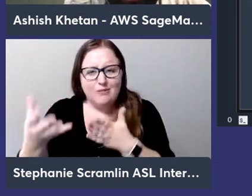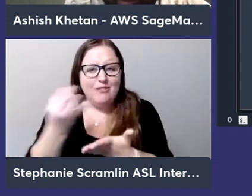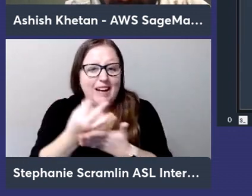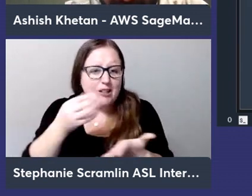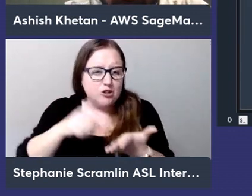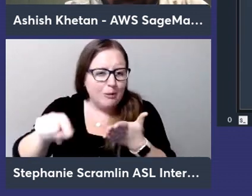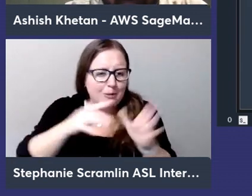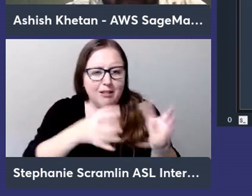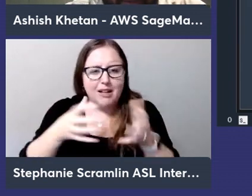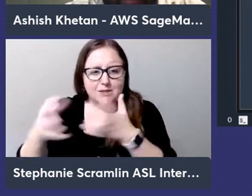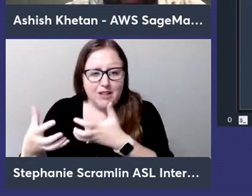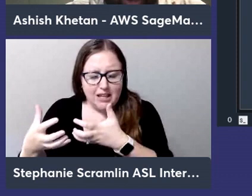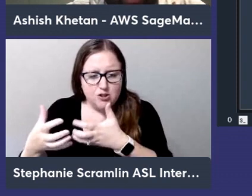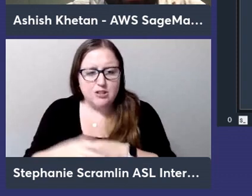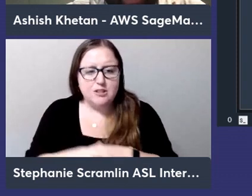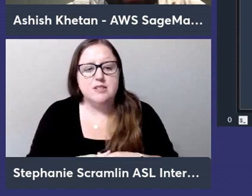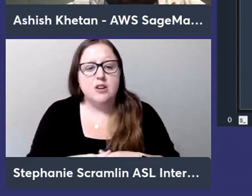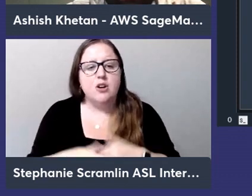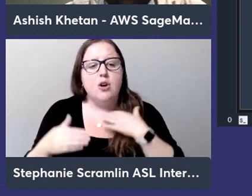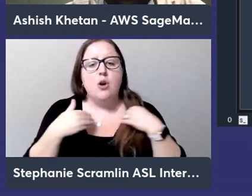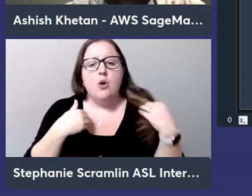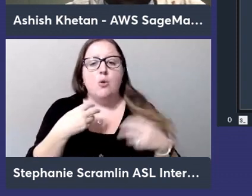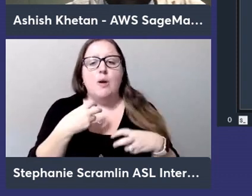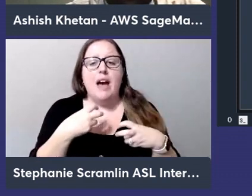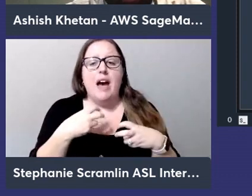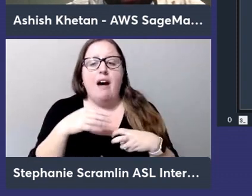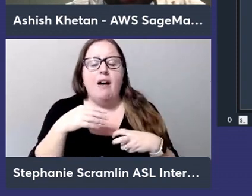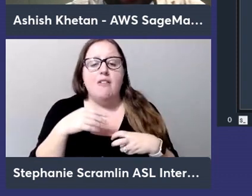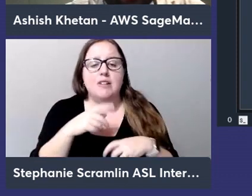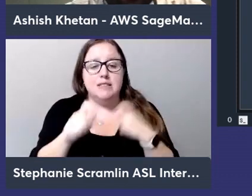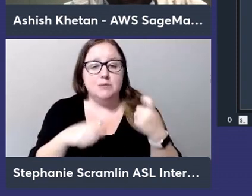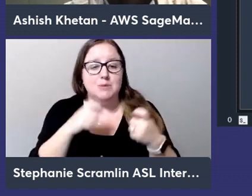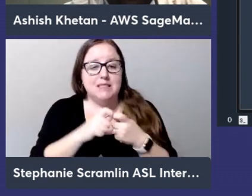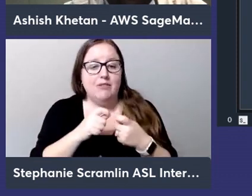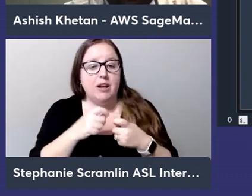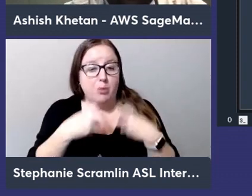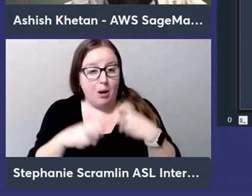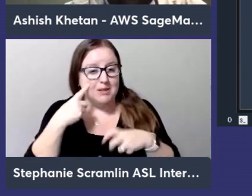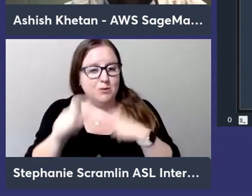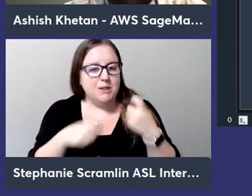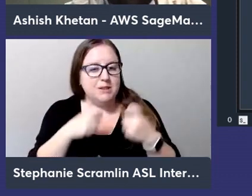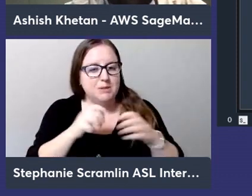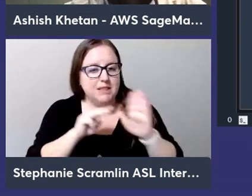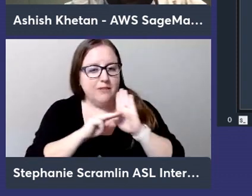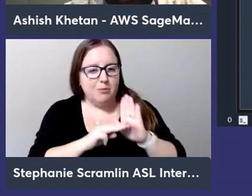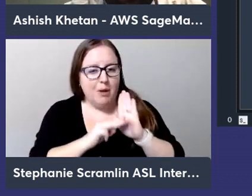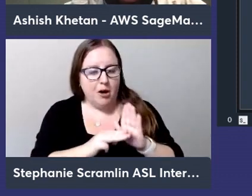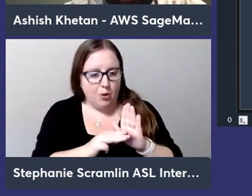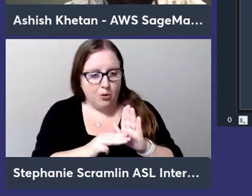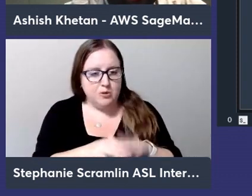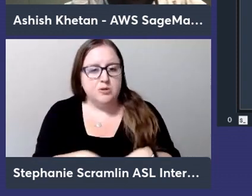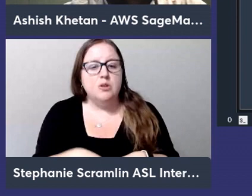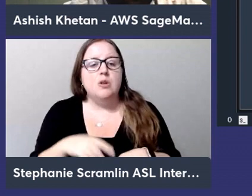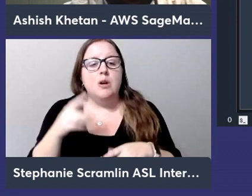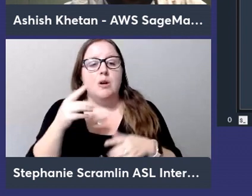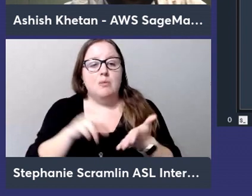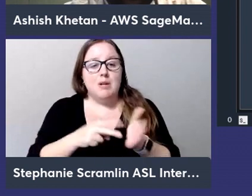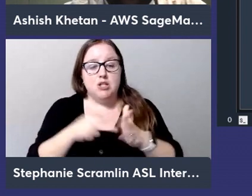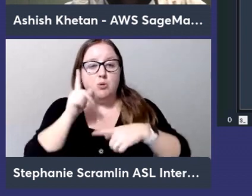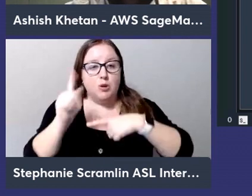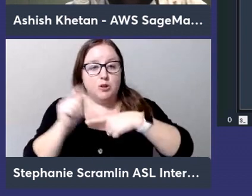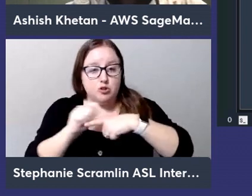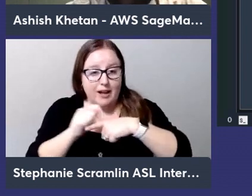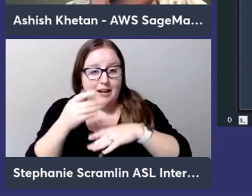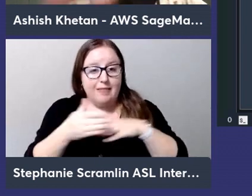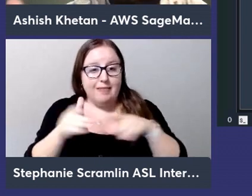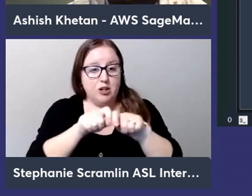these problem type specific models, where you are just going to train a model and deploy it, and